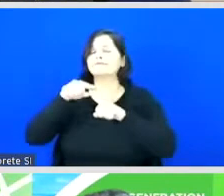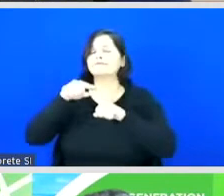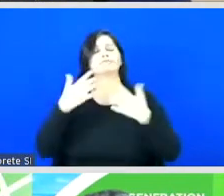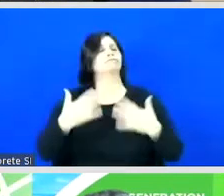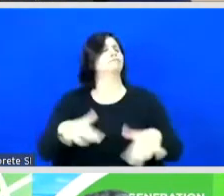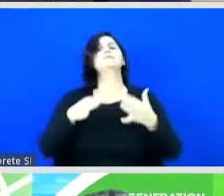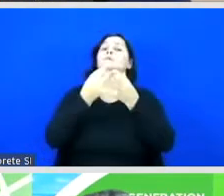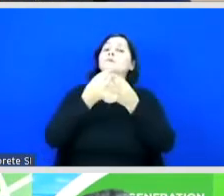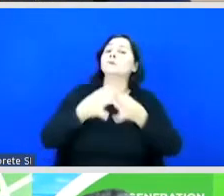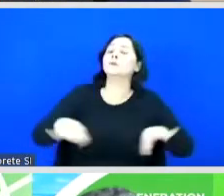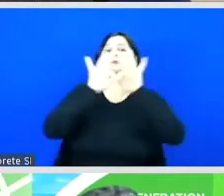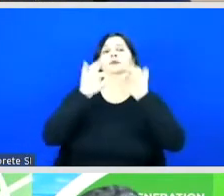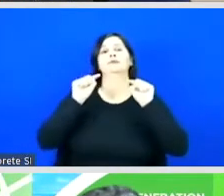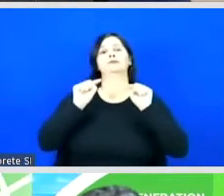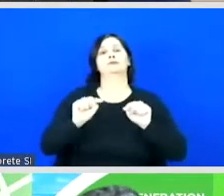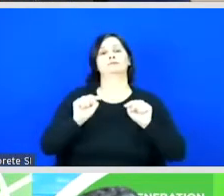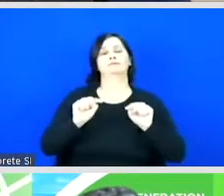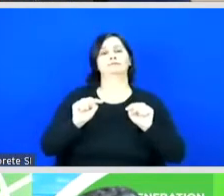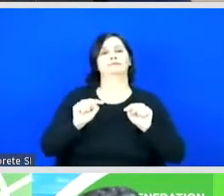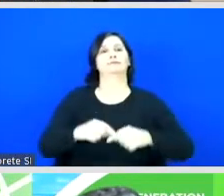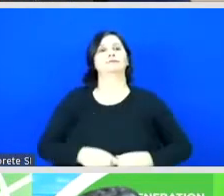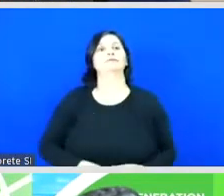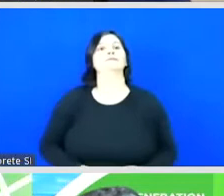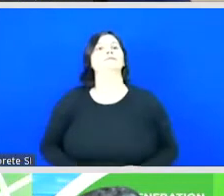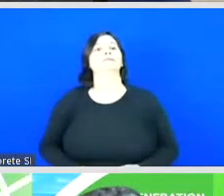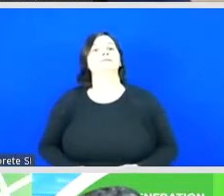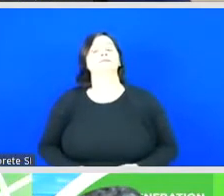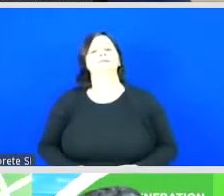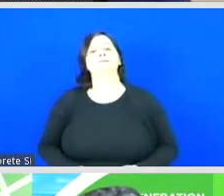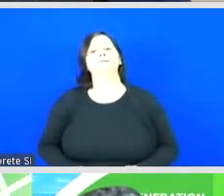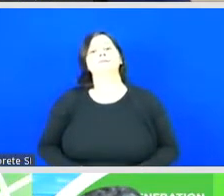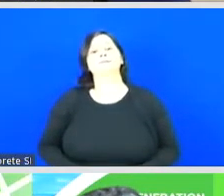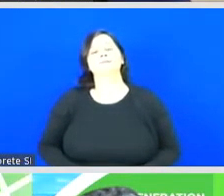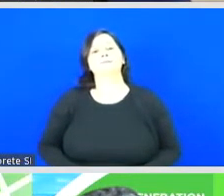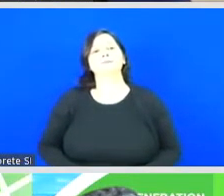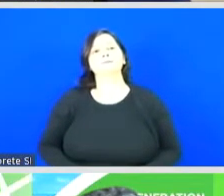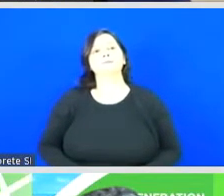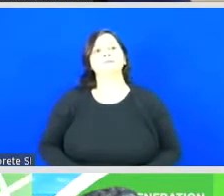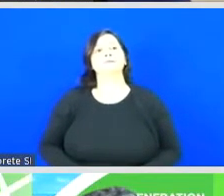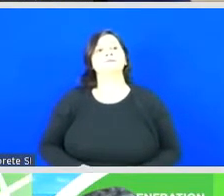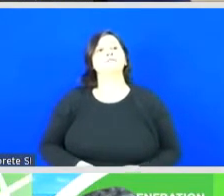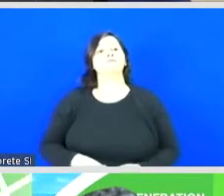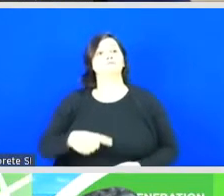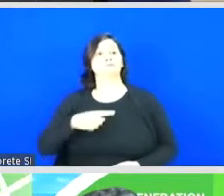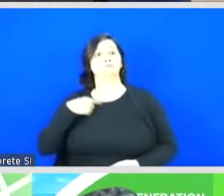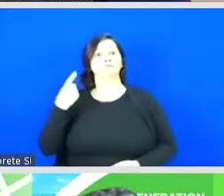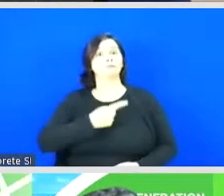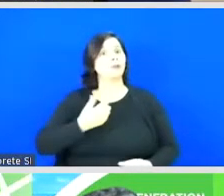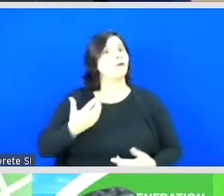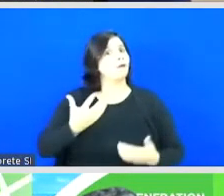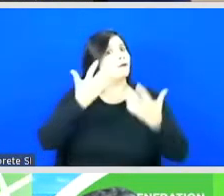because women's rights are human rights, and we have to really press this agenda forward and